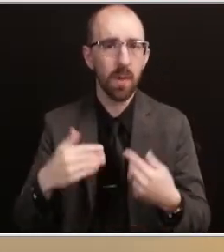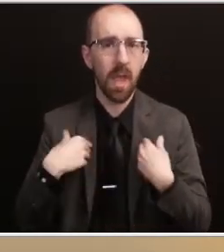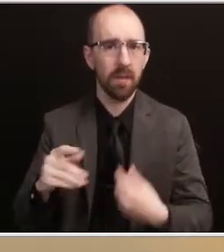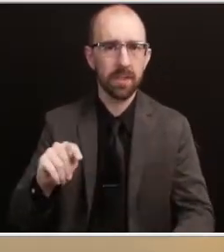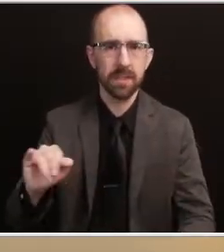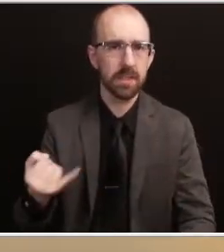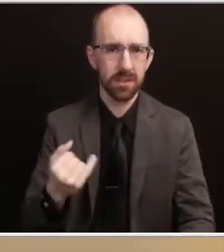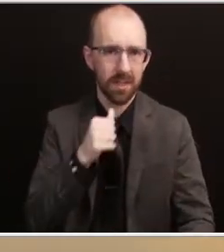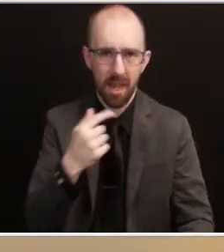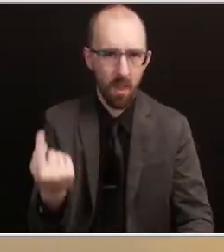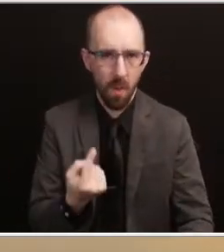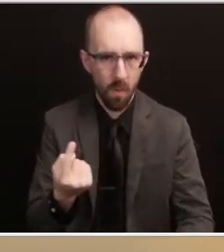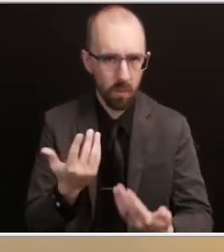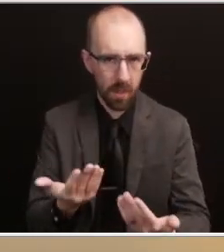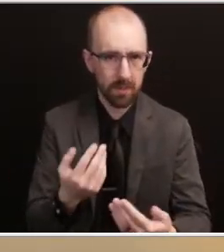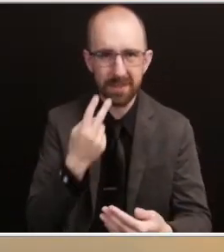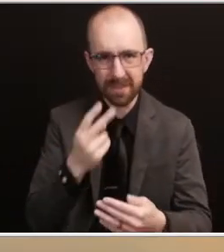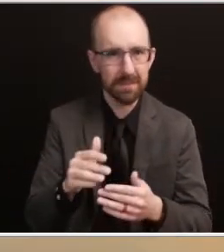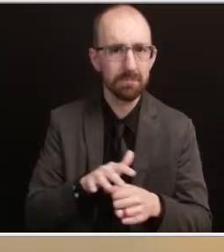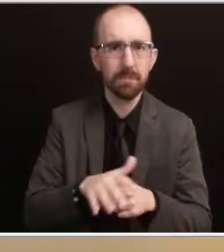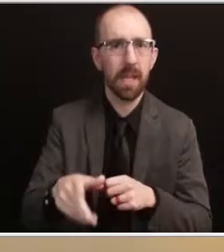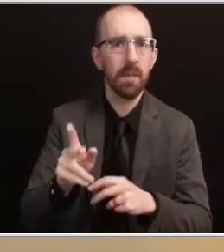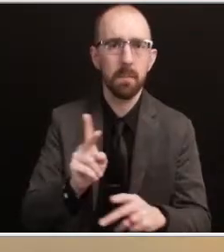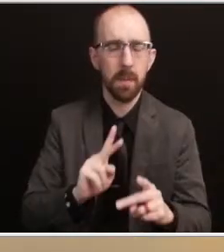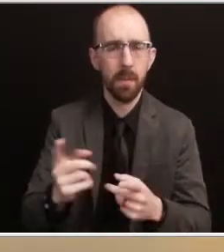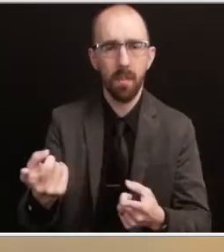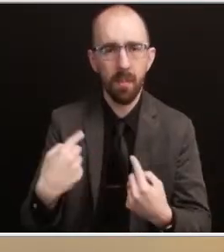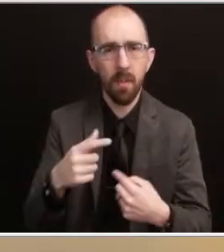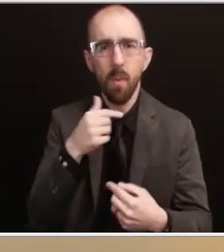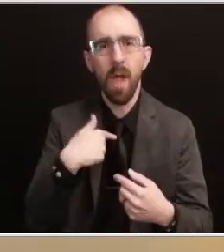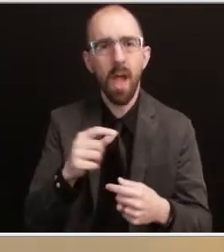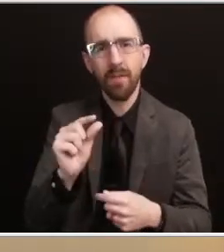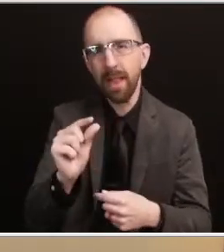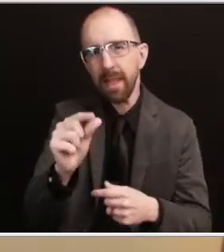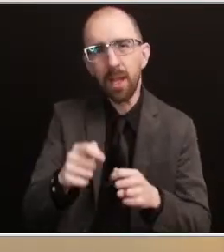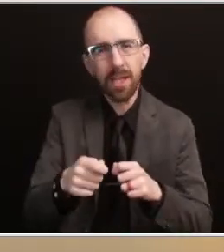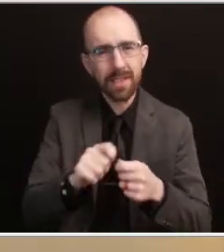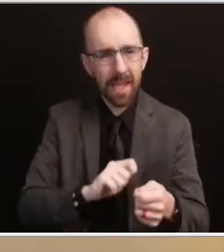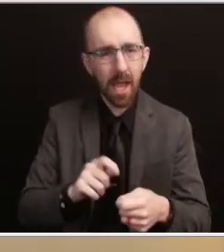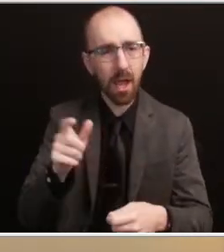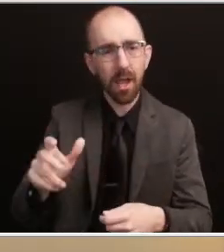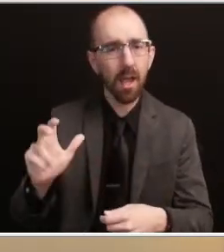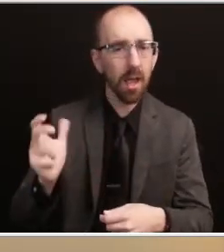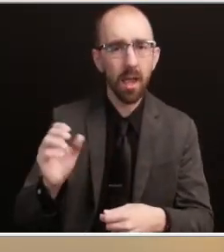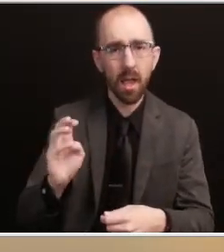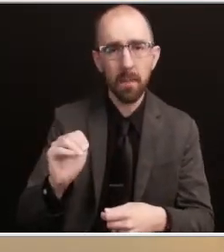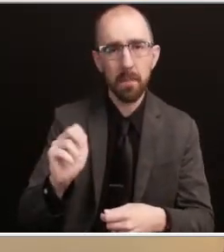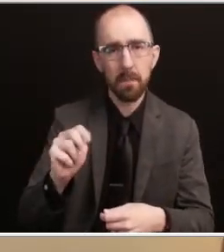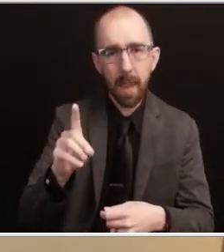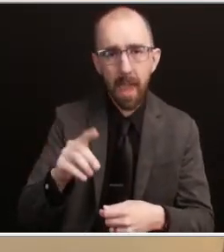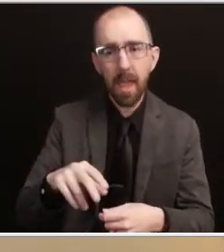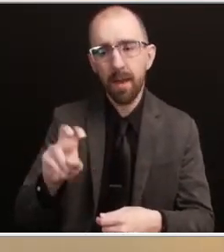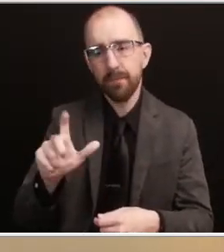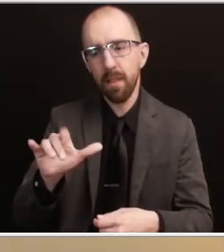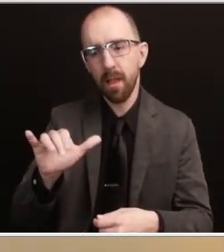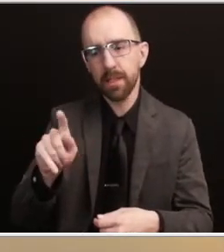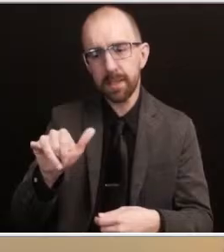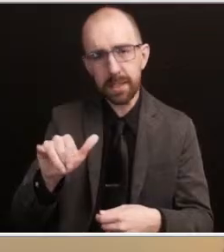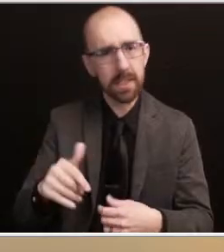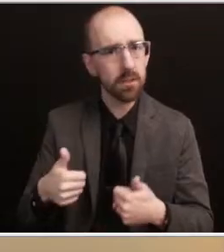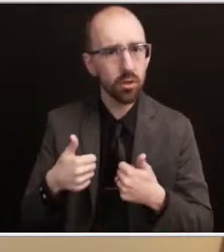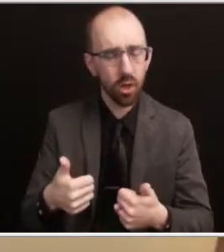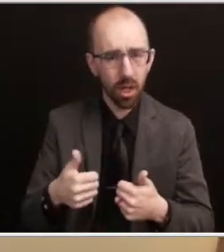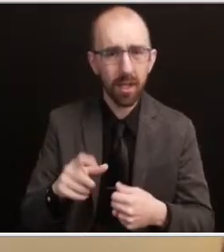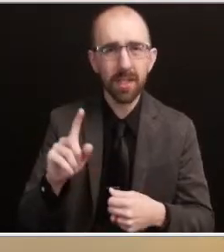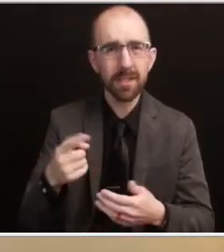John surgery. Because I see plenty of guys who have small tears, their command and velocity are good. And a lot of times,